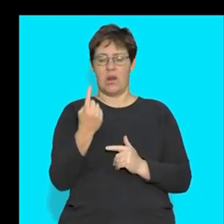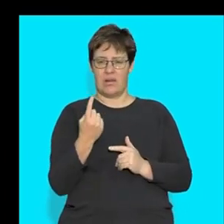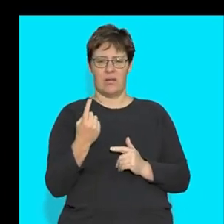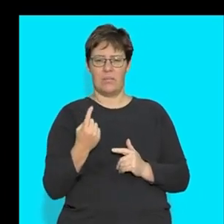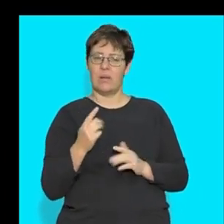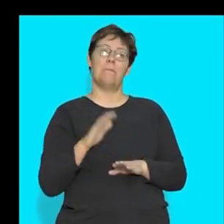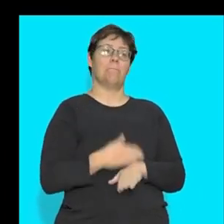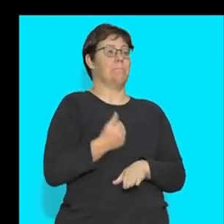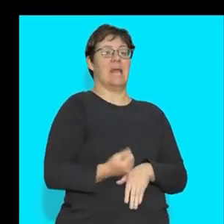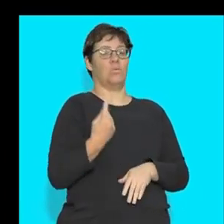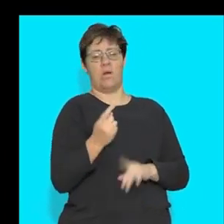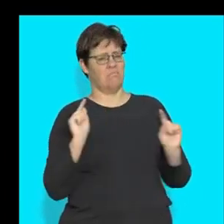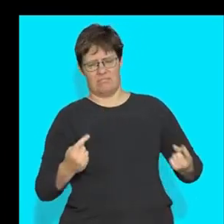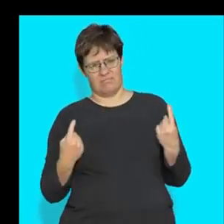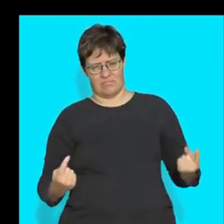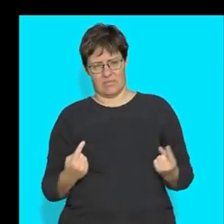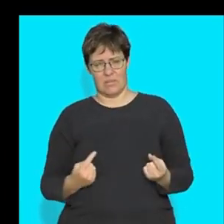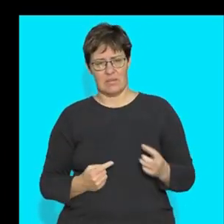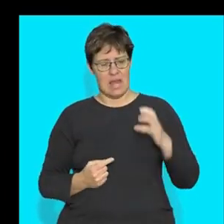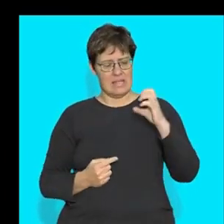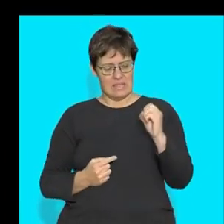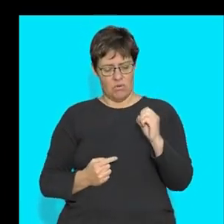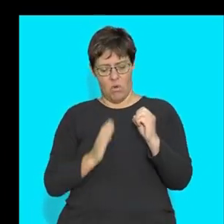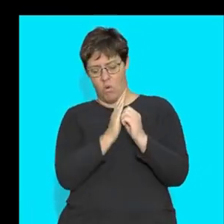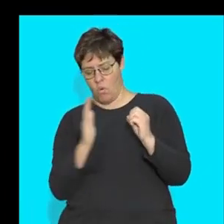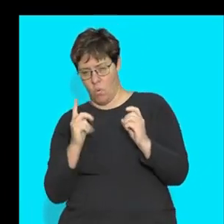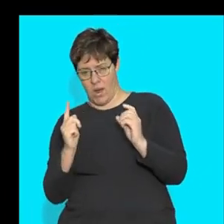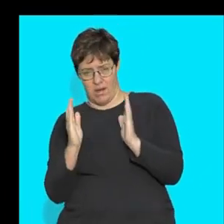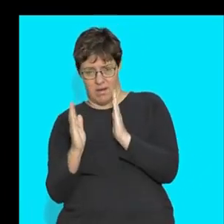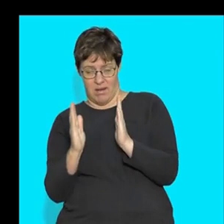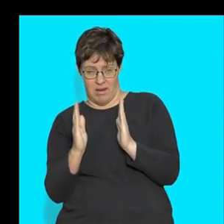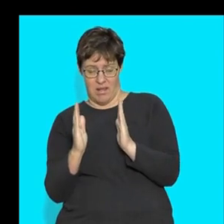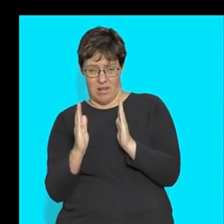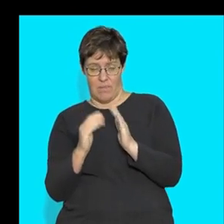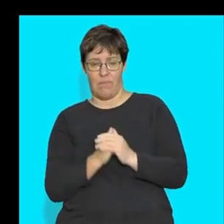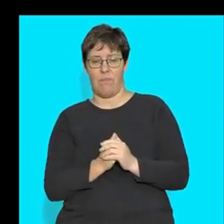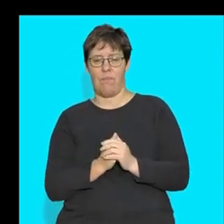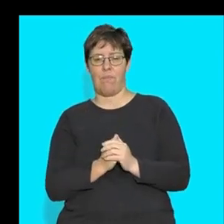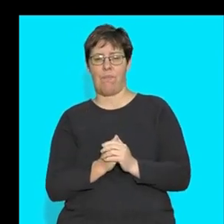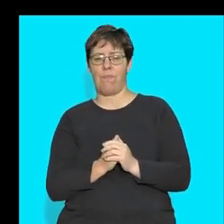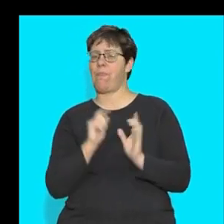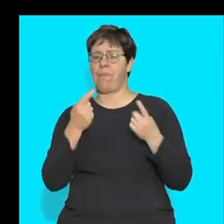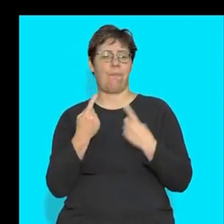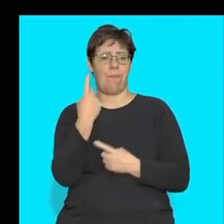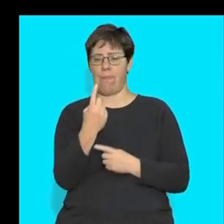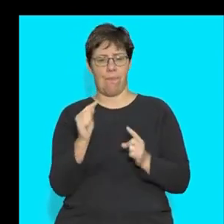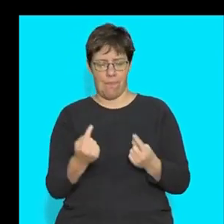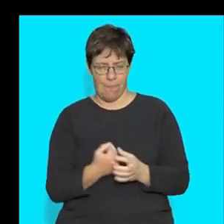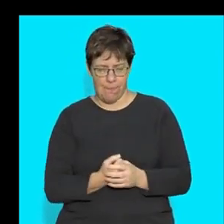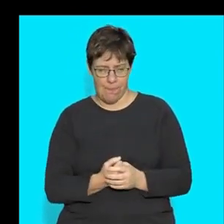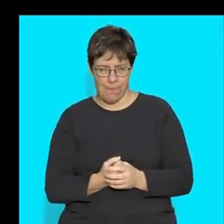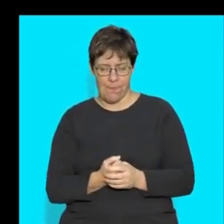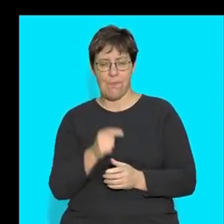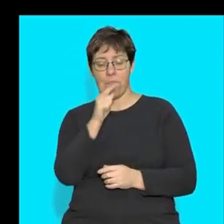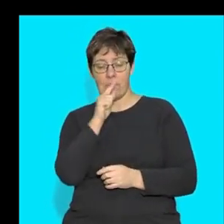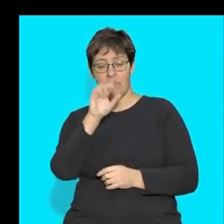my base is 1. Then with logarithms as well, which we call logs, these were designed